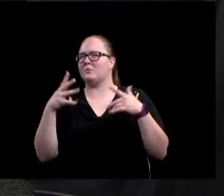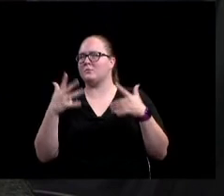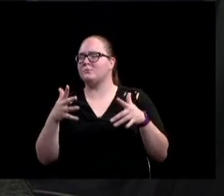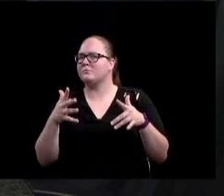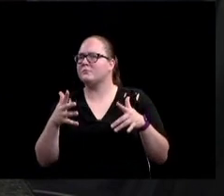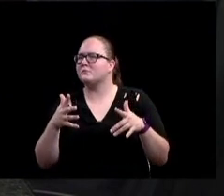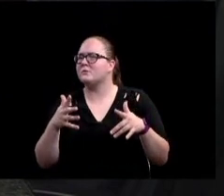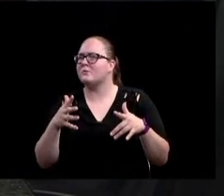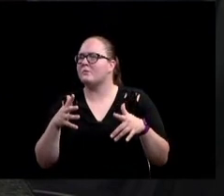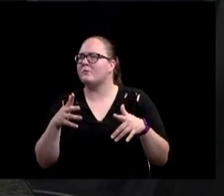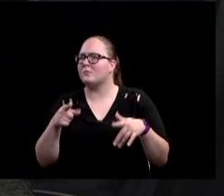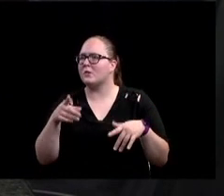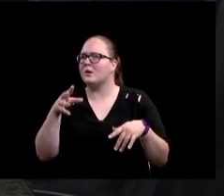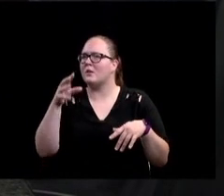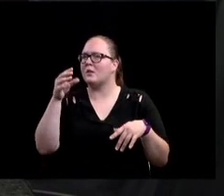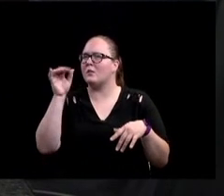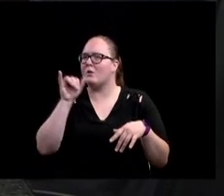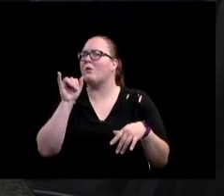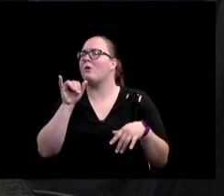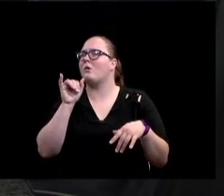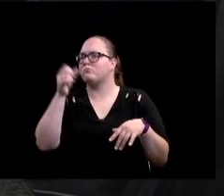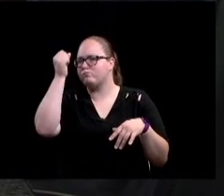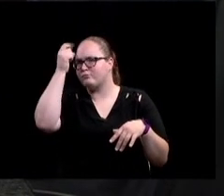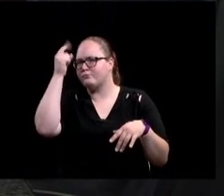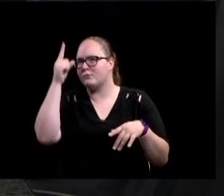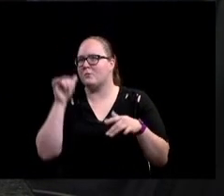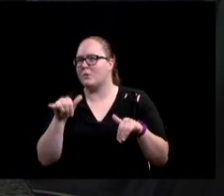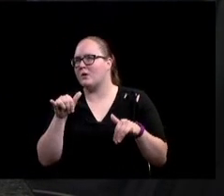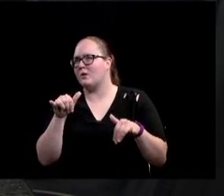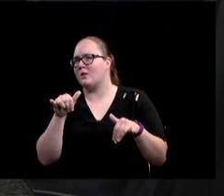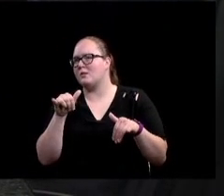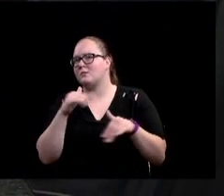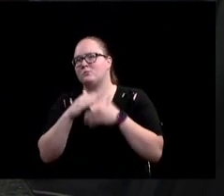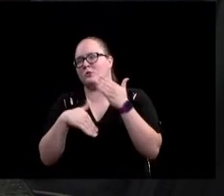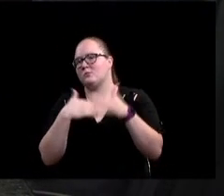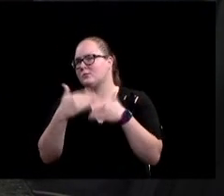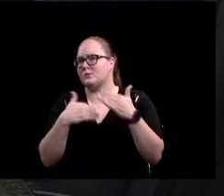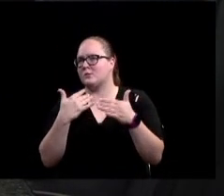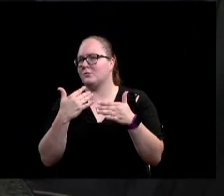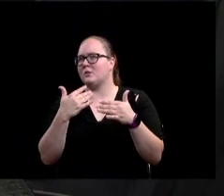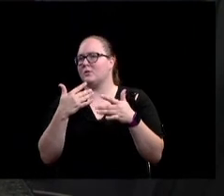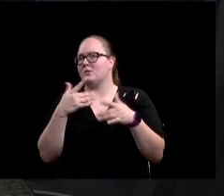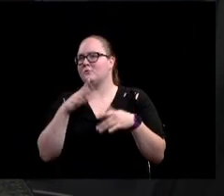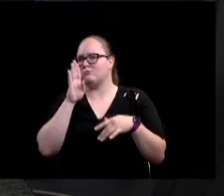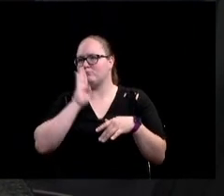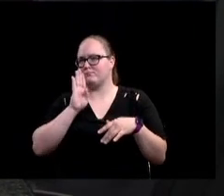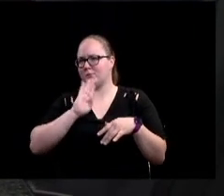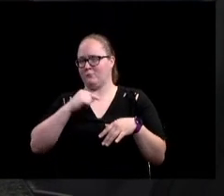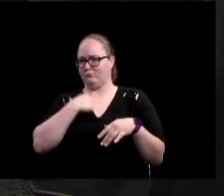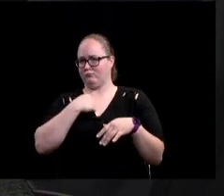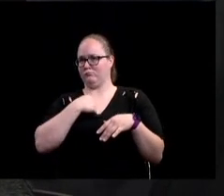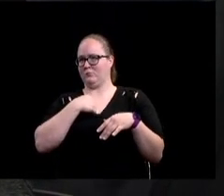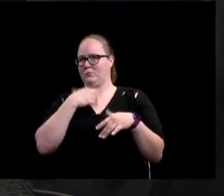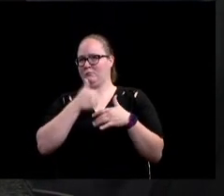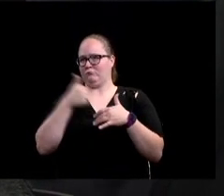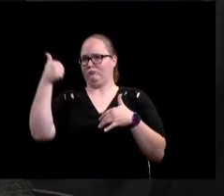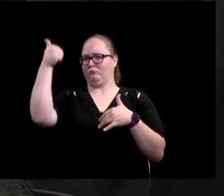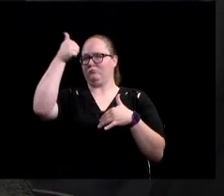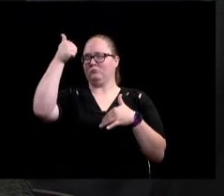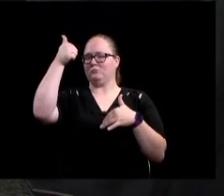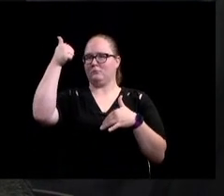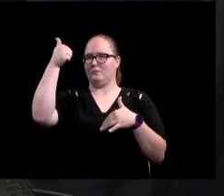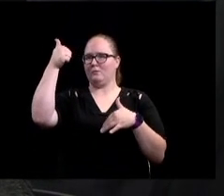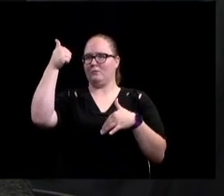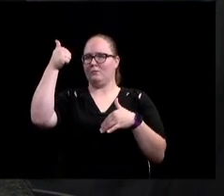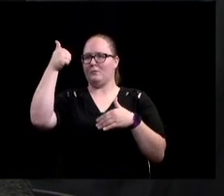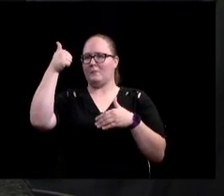part of the process. It is frustrating for a chief that you can't employ some procedural justice